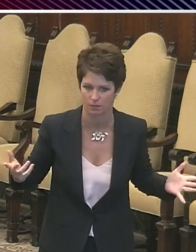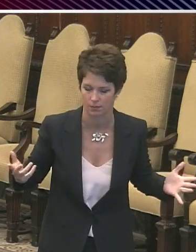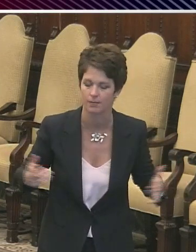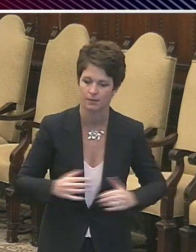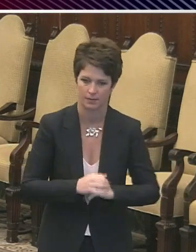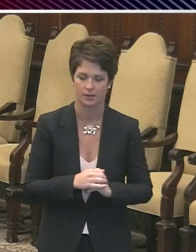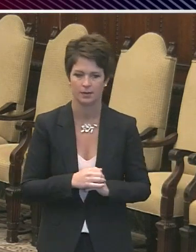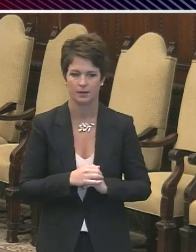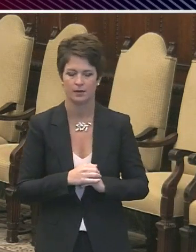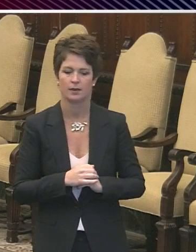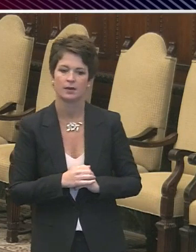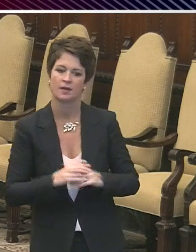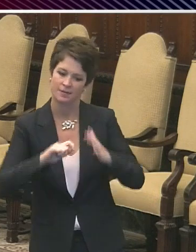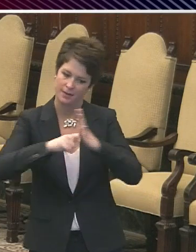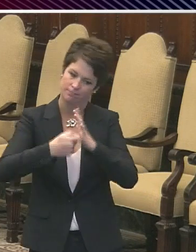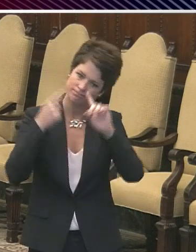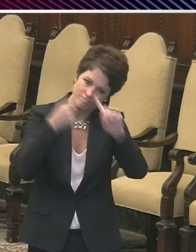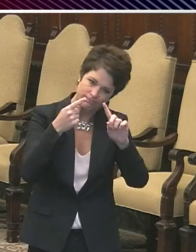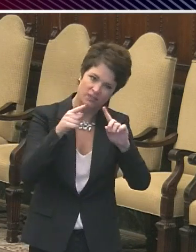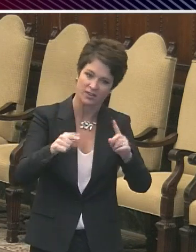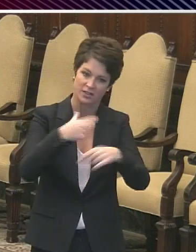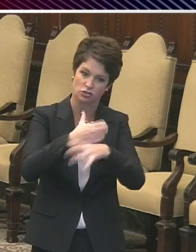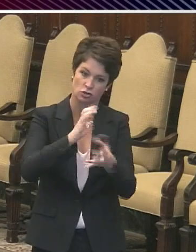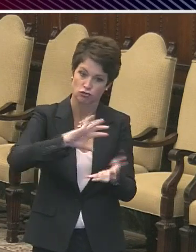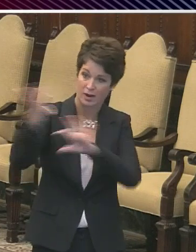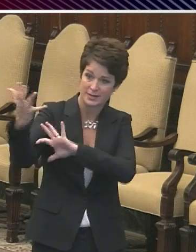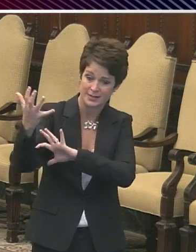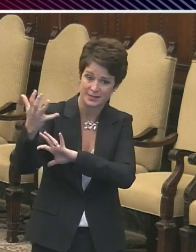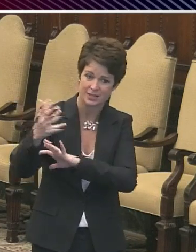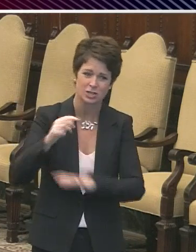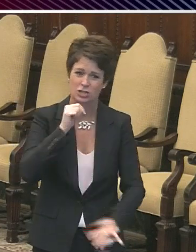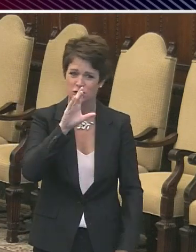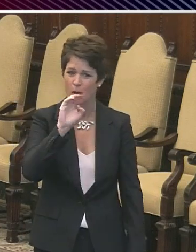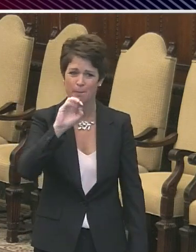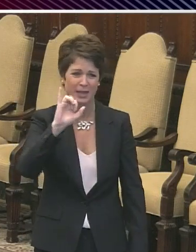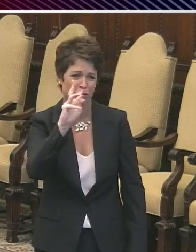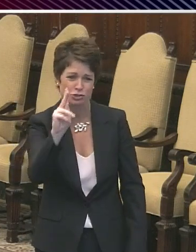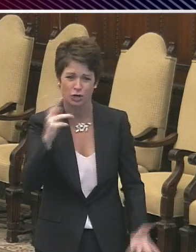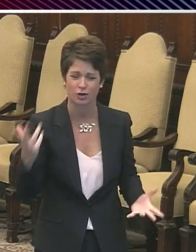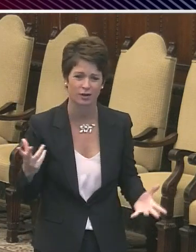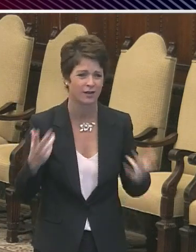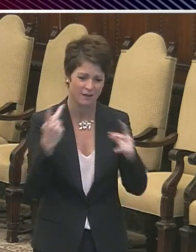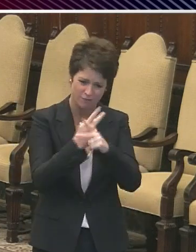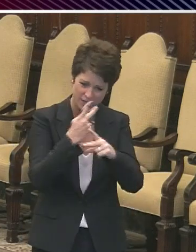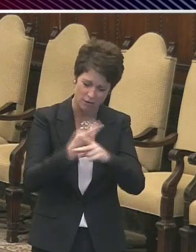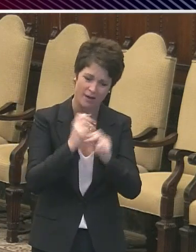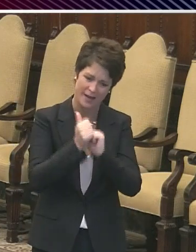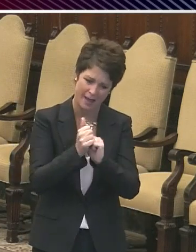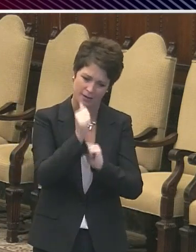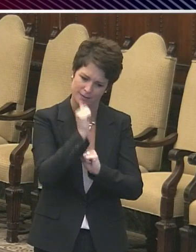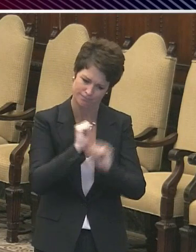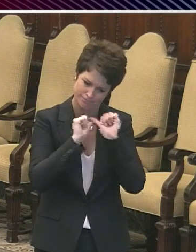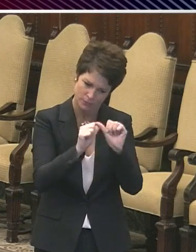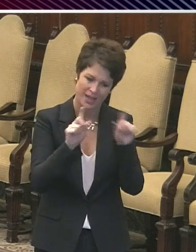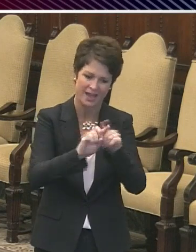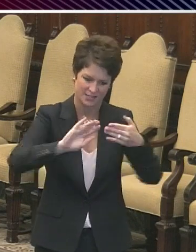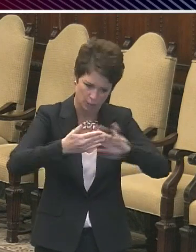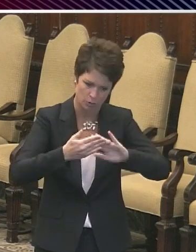the key to this crisis is don't be a jerk, and let's figure out how to get through this together as a